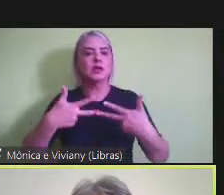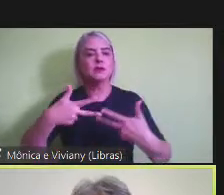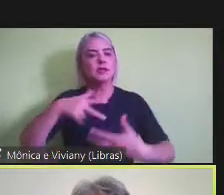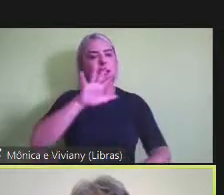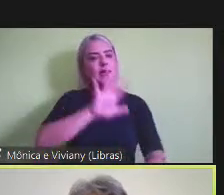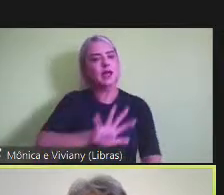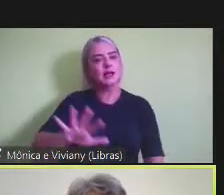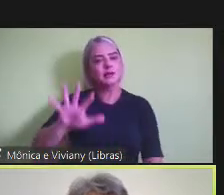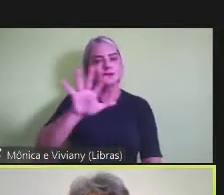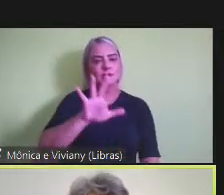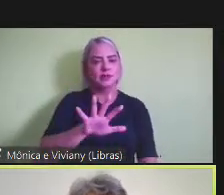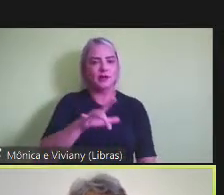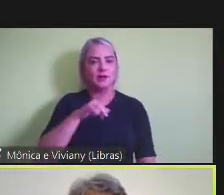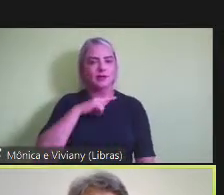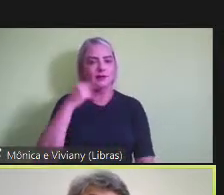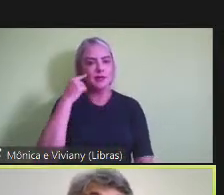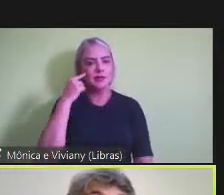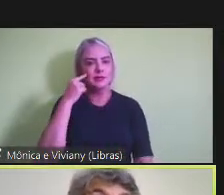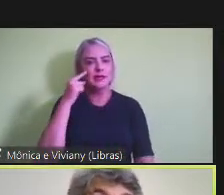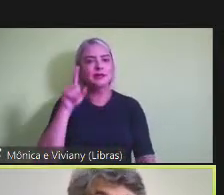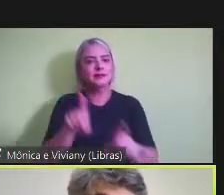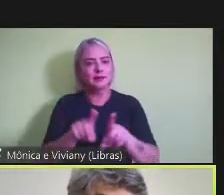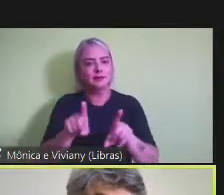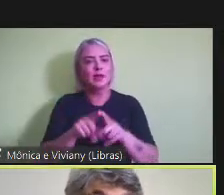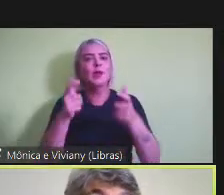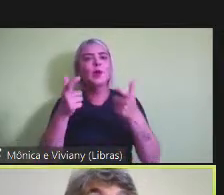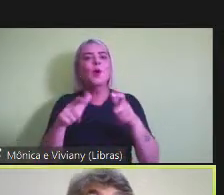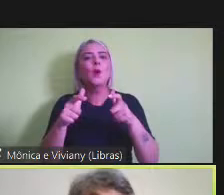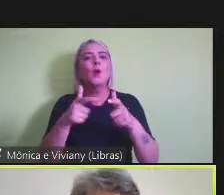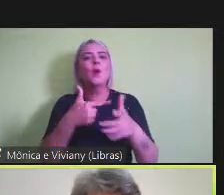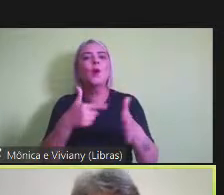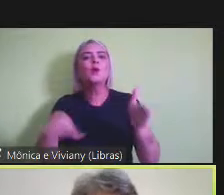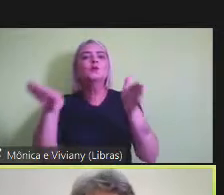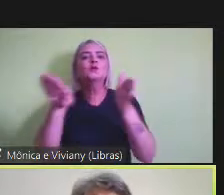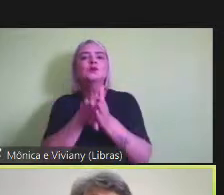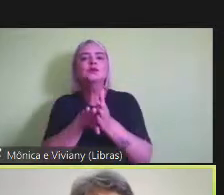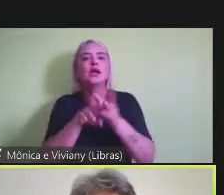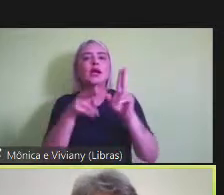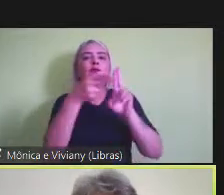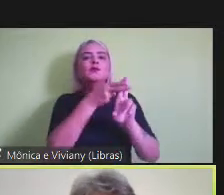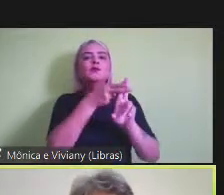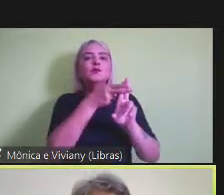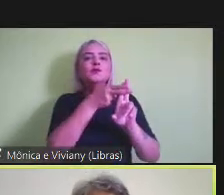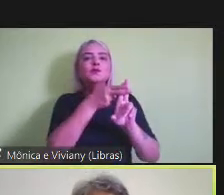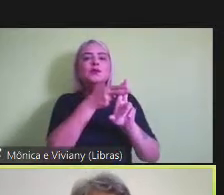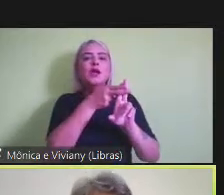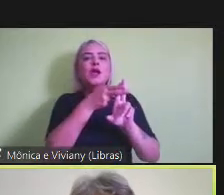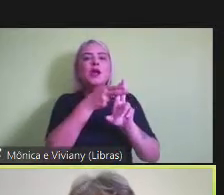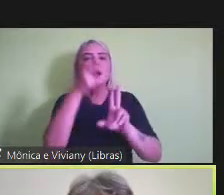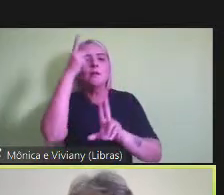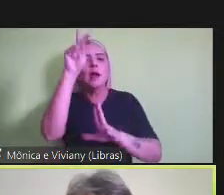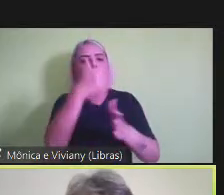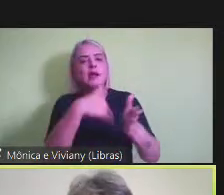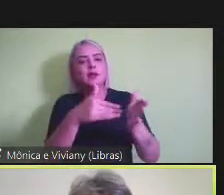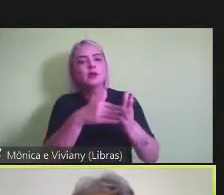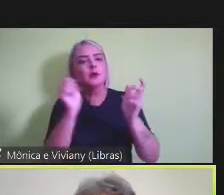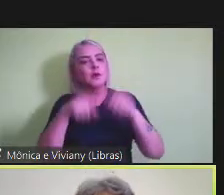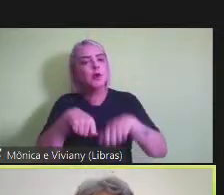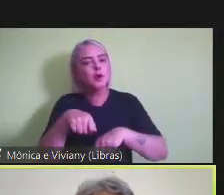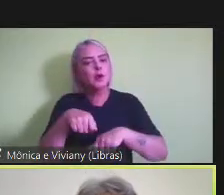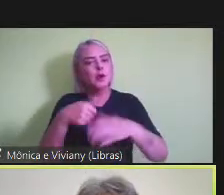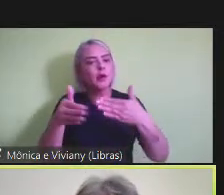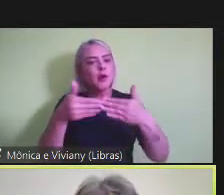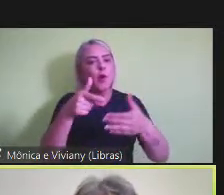little, but this is a national seminar, and we also have to think about where we are getting